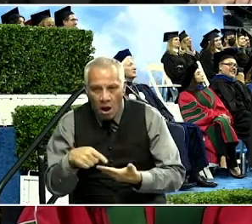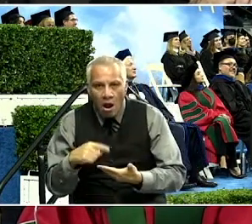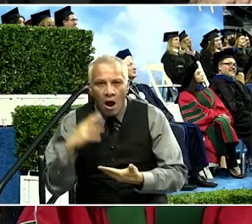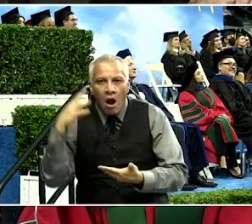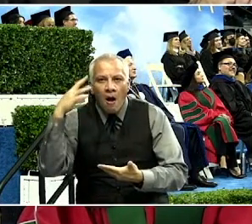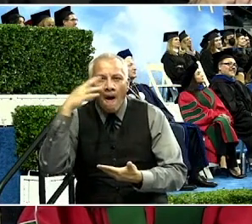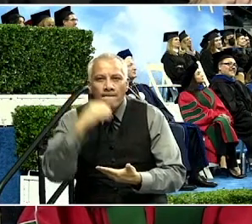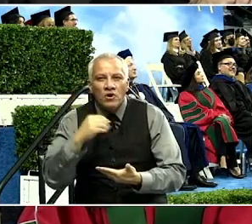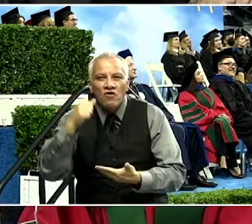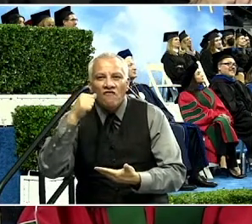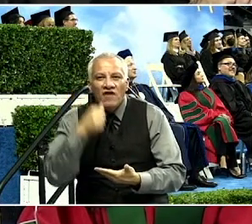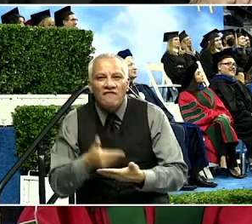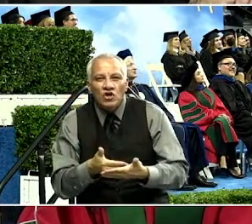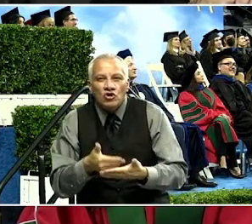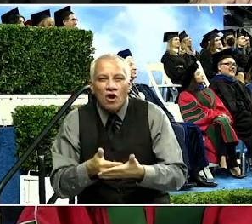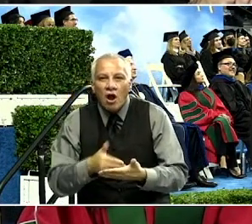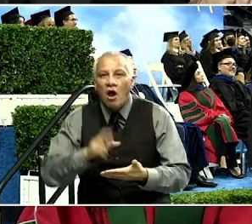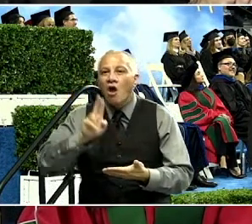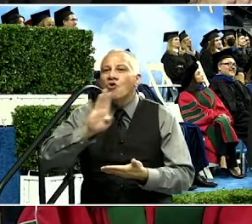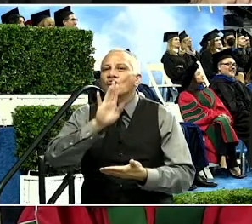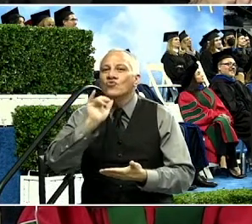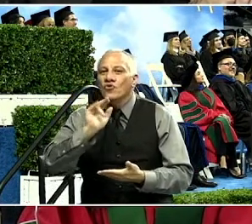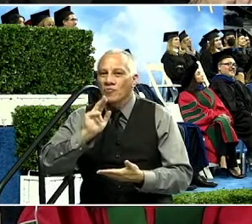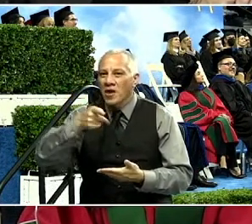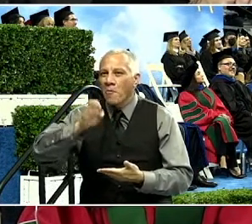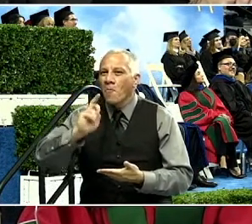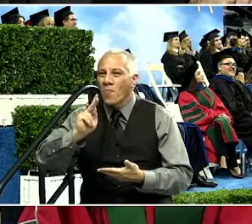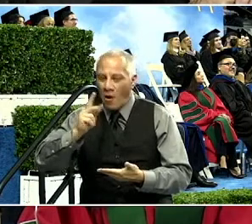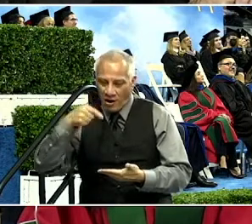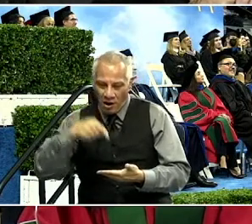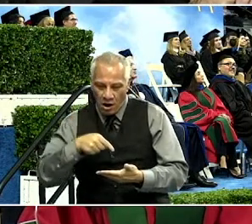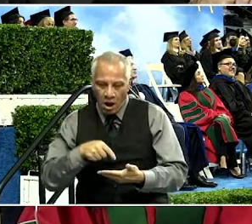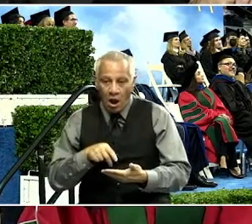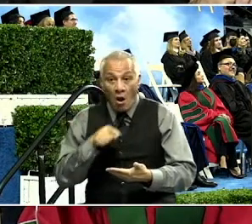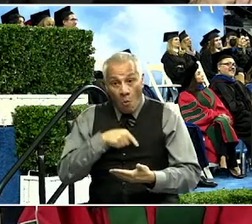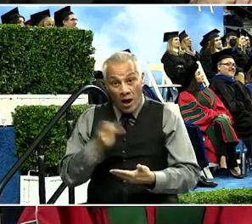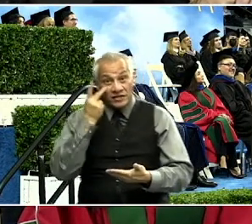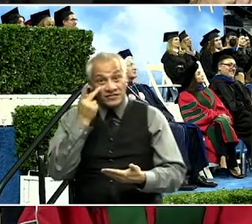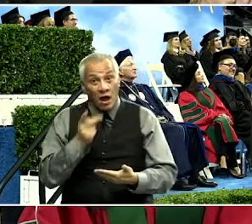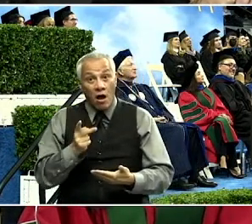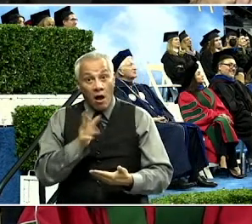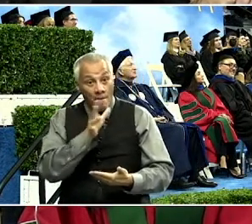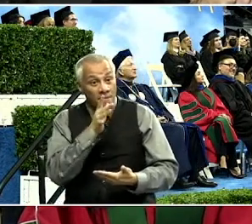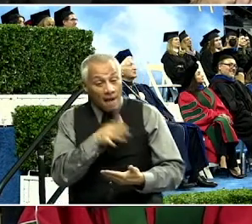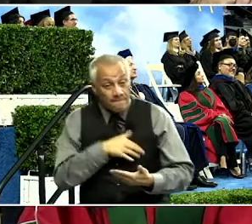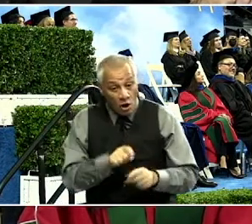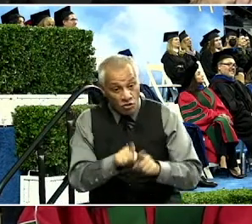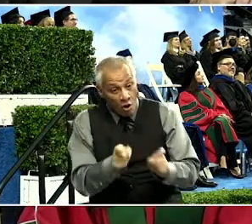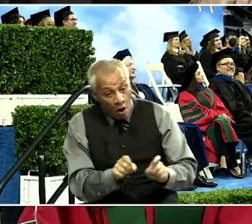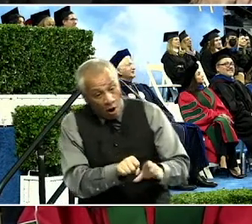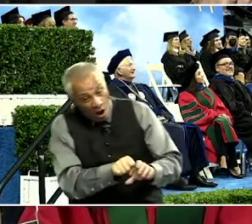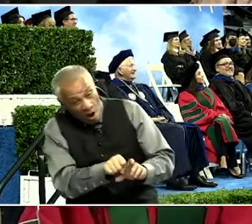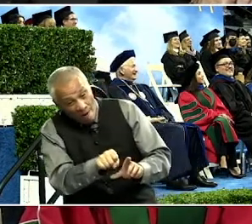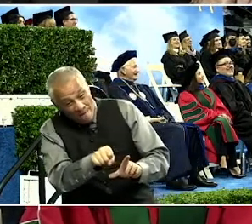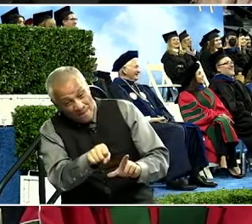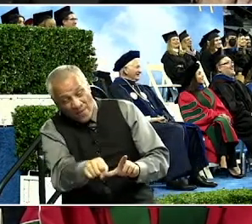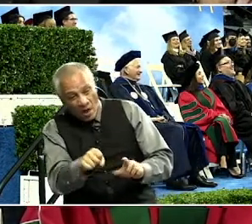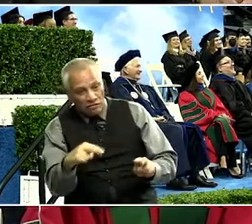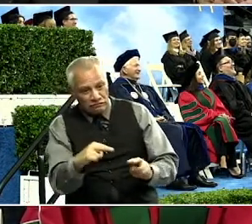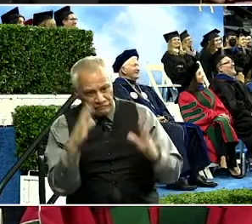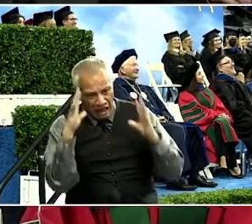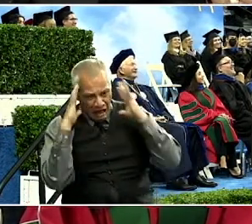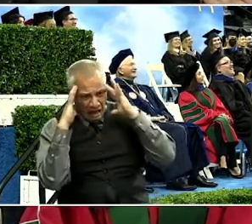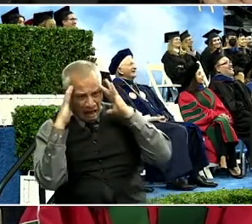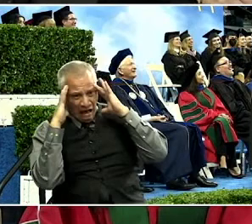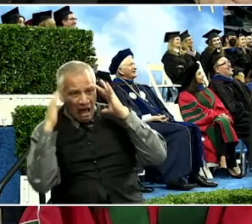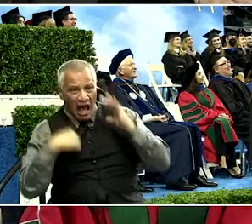born. We named her Ruby Louise Park. Seeing Ruby coming out of her mother might have been the most horrific thing I had ever seen.